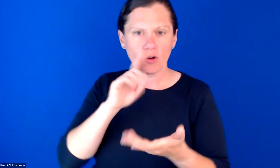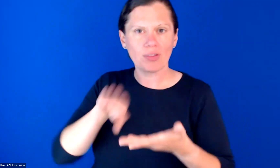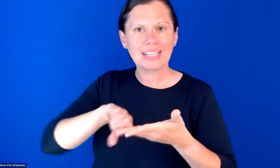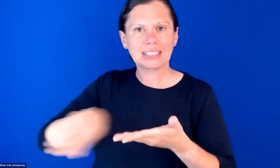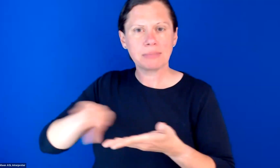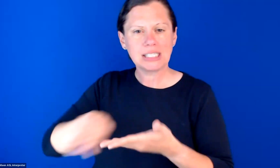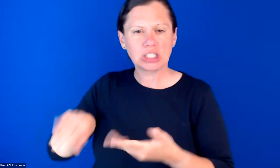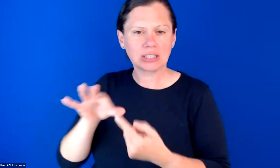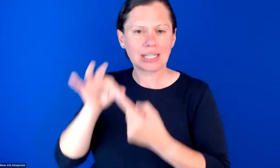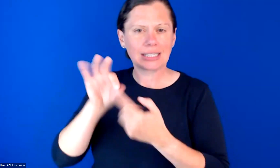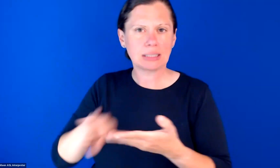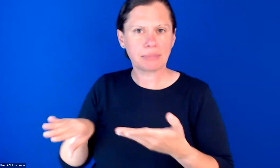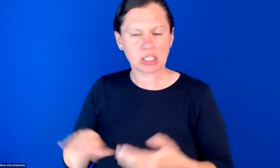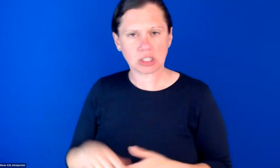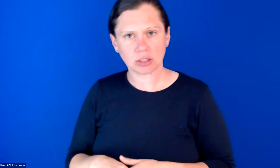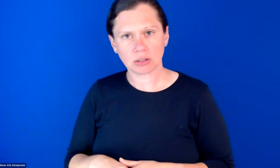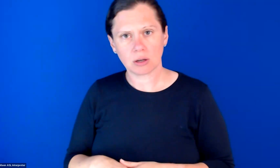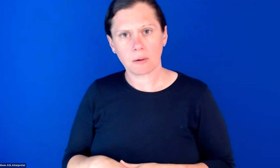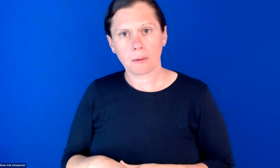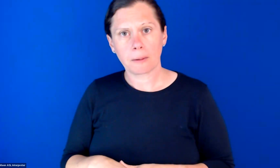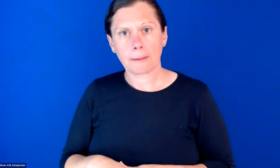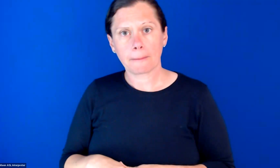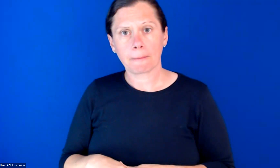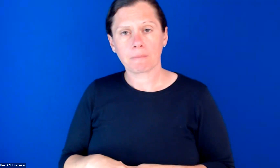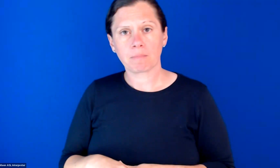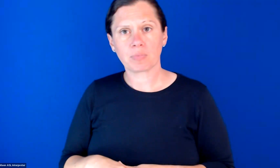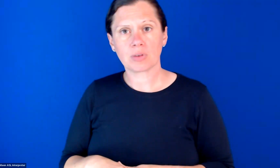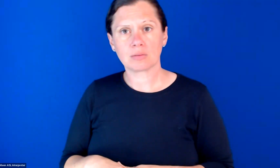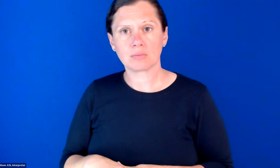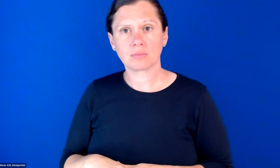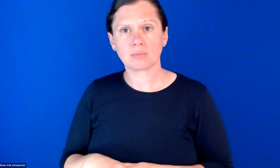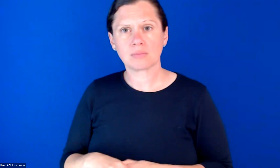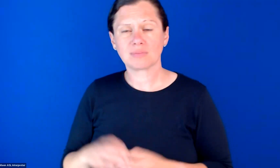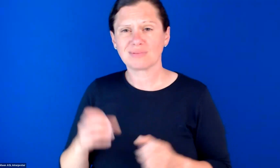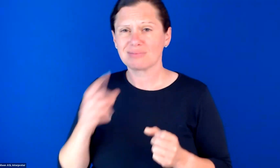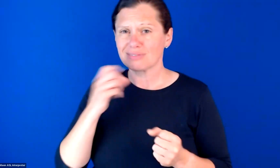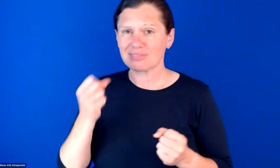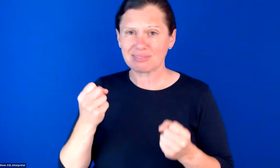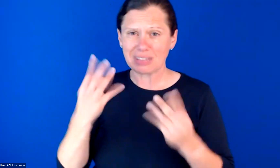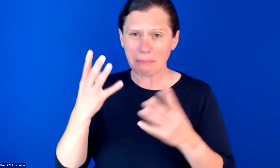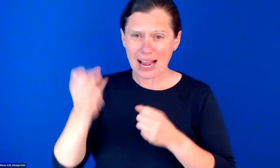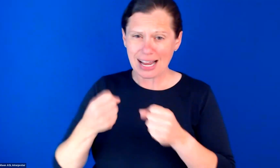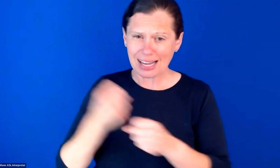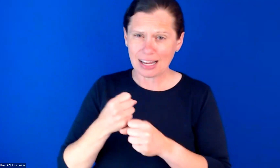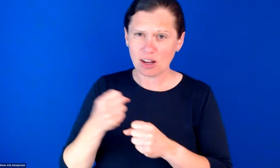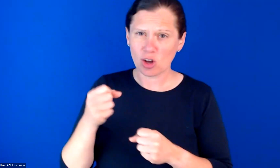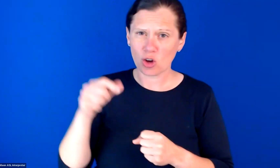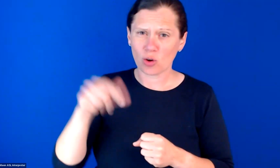How many years does WACARES provide the benefit for? And what is the plan to adjust for